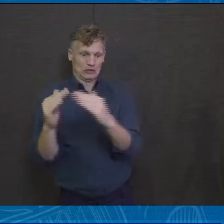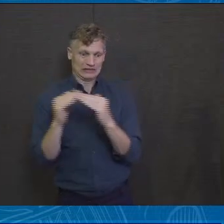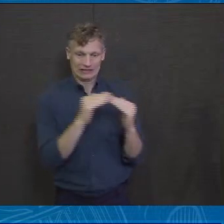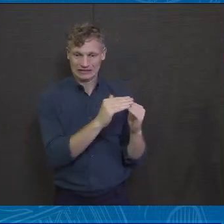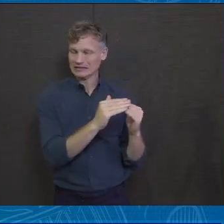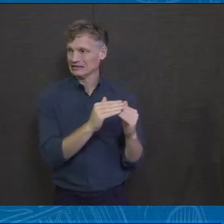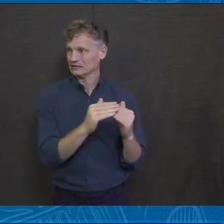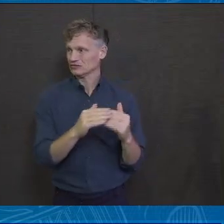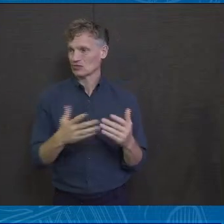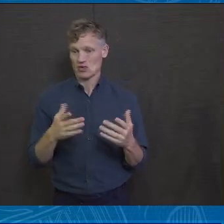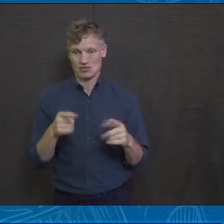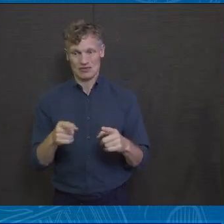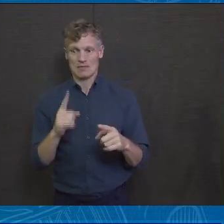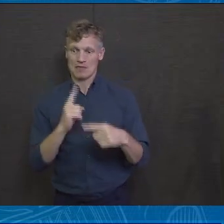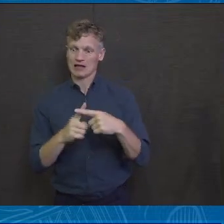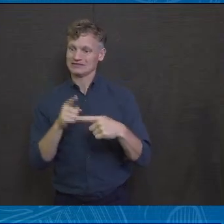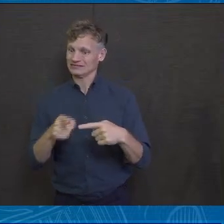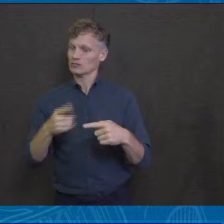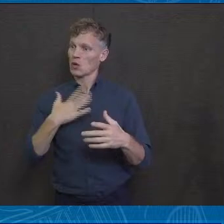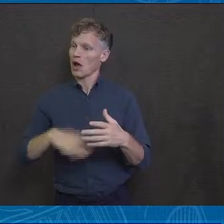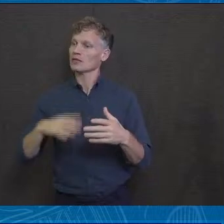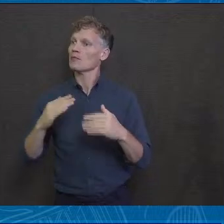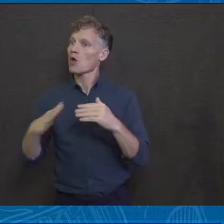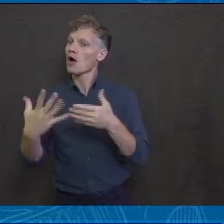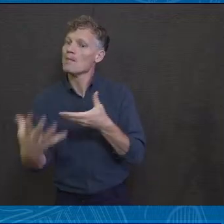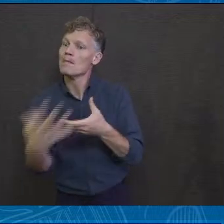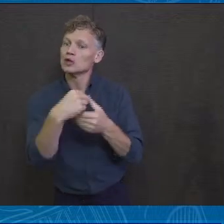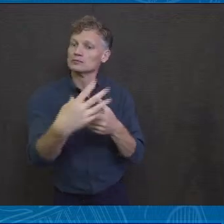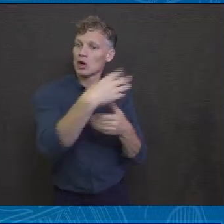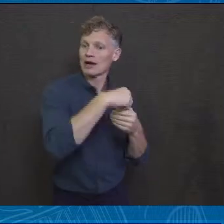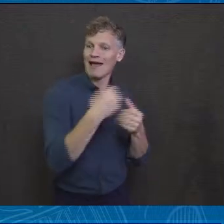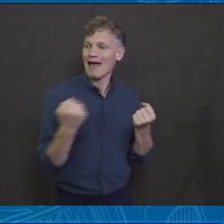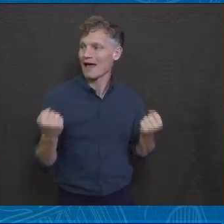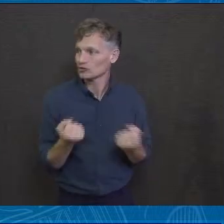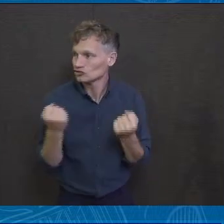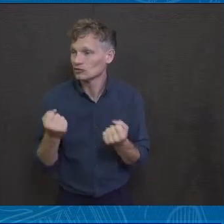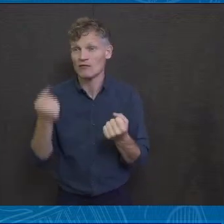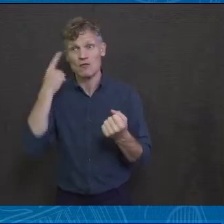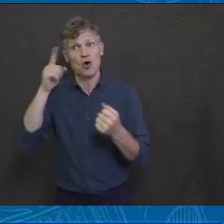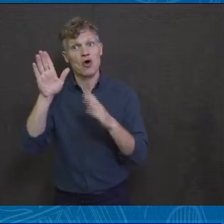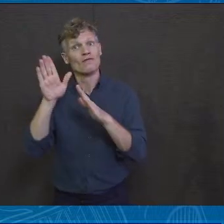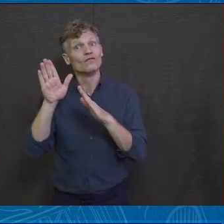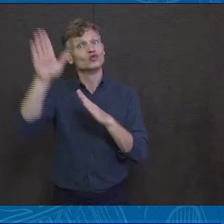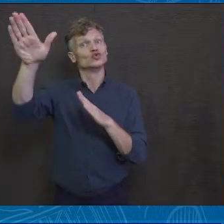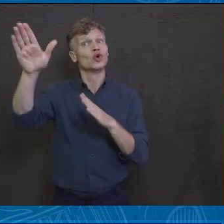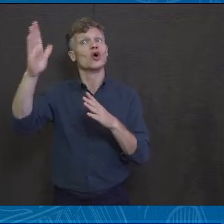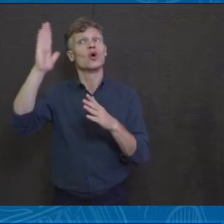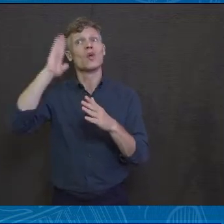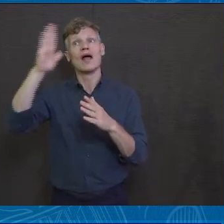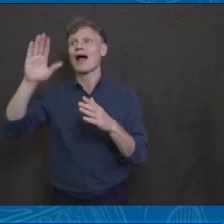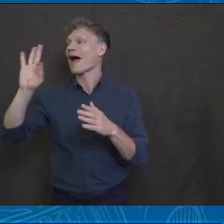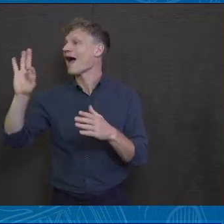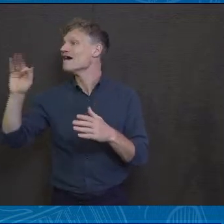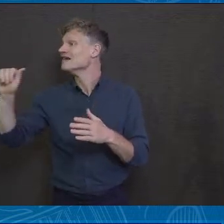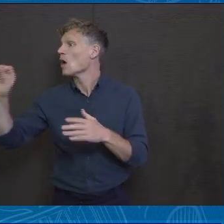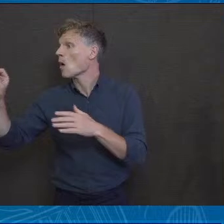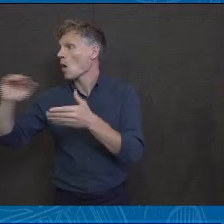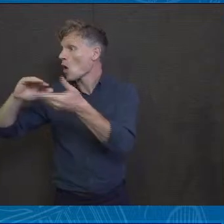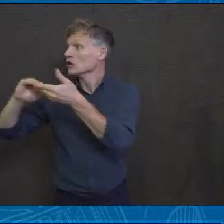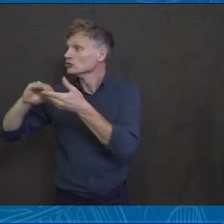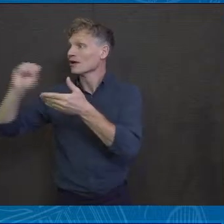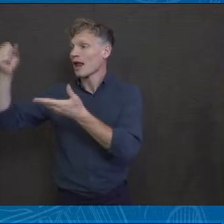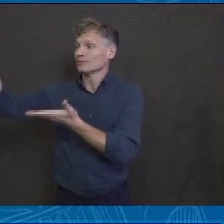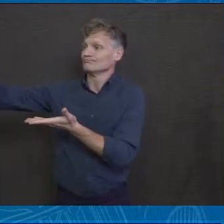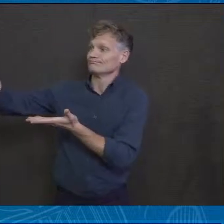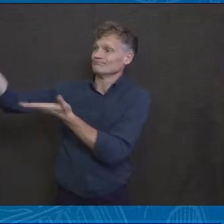participatory action, that we're gonna do it in the future also with the support from international organization like FAO. This is